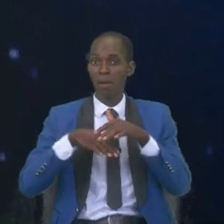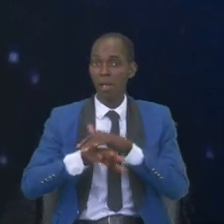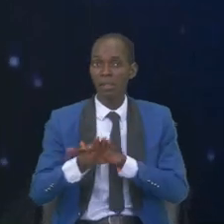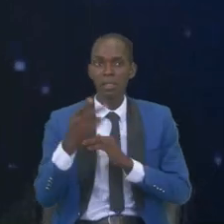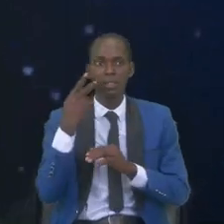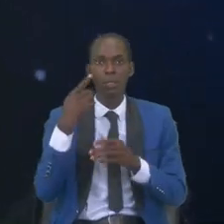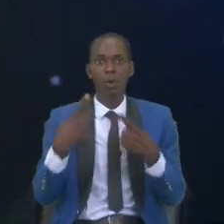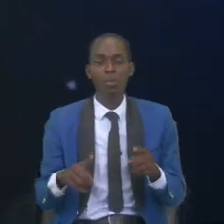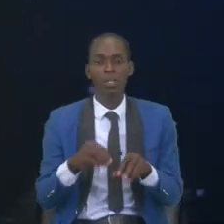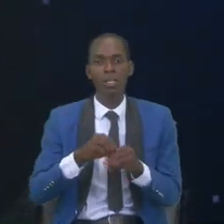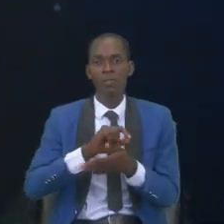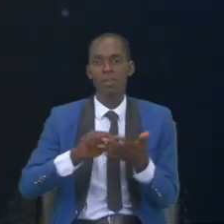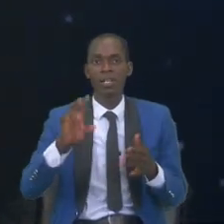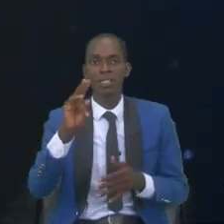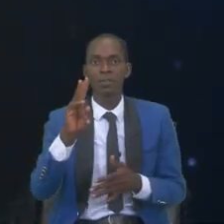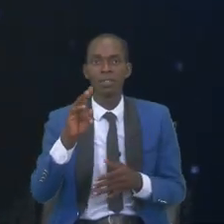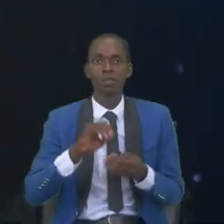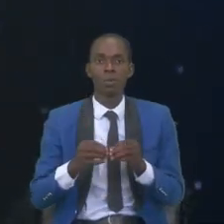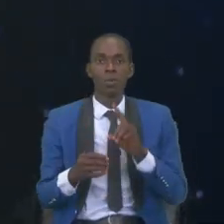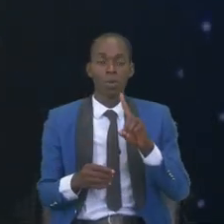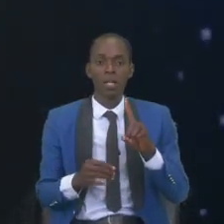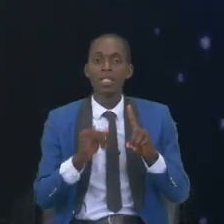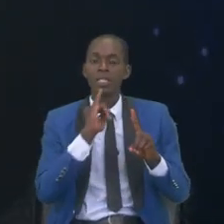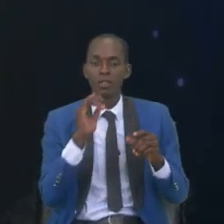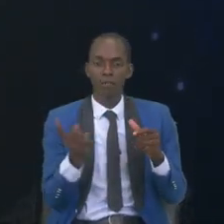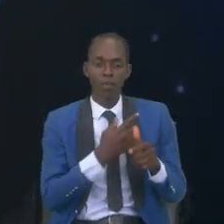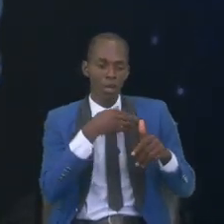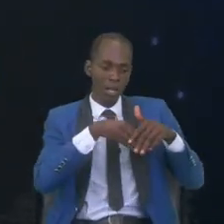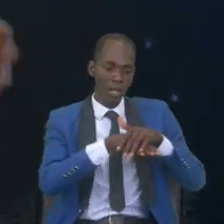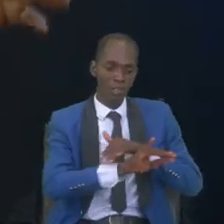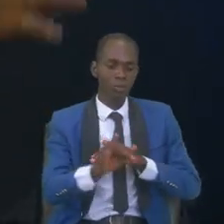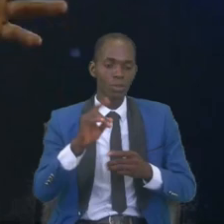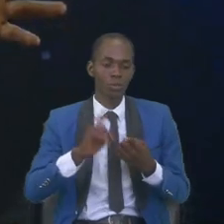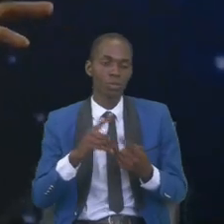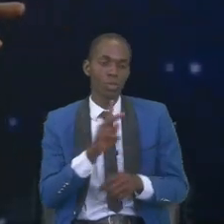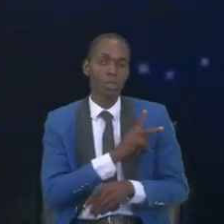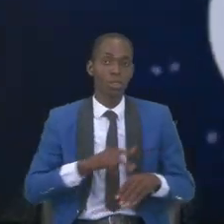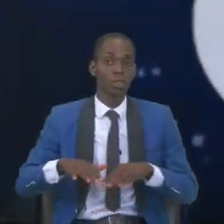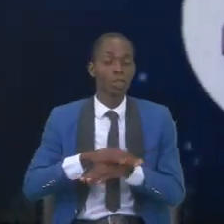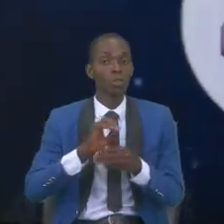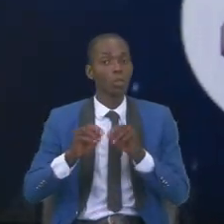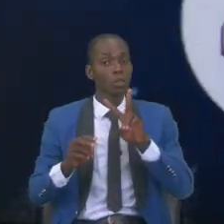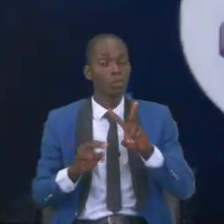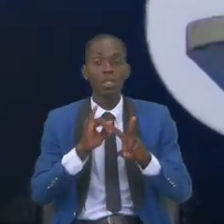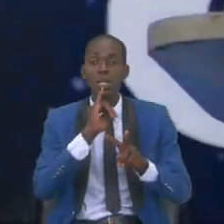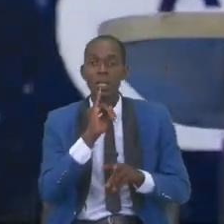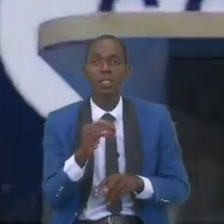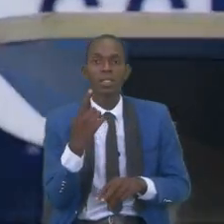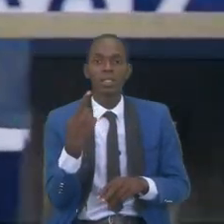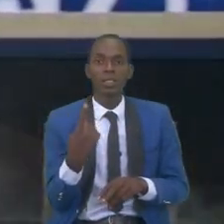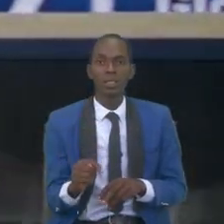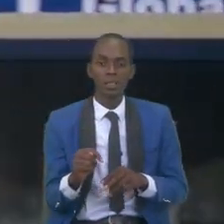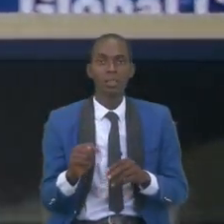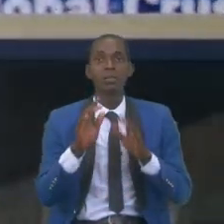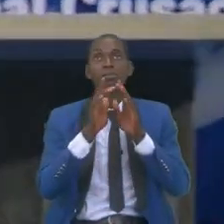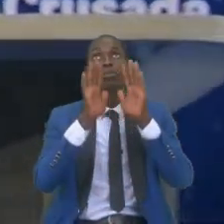now. Number one is the entry into the kingdom, entrance into the kingdom. Number two is the